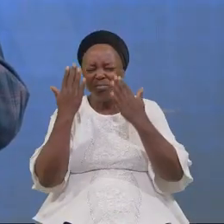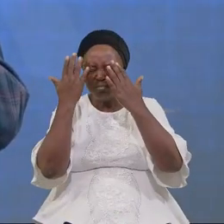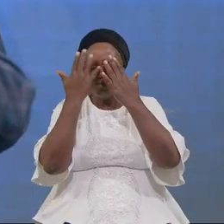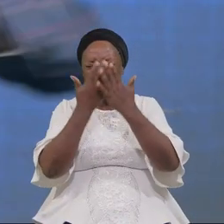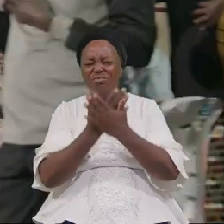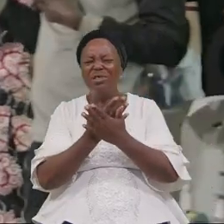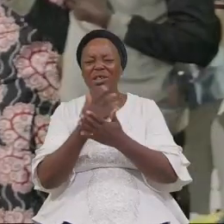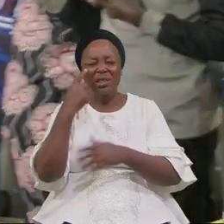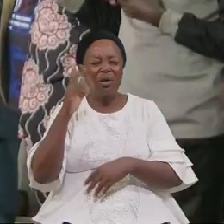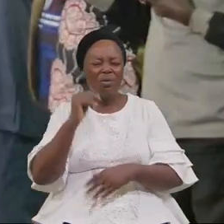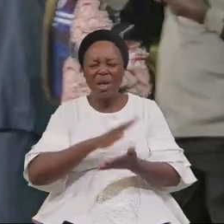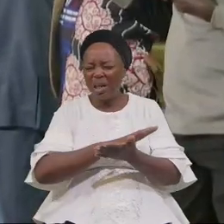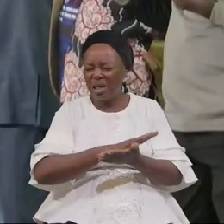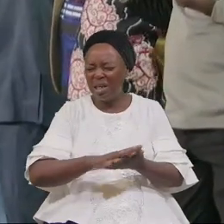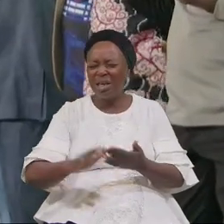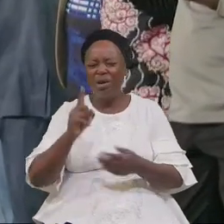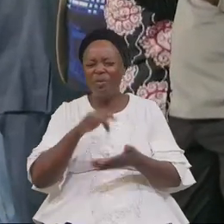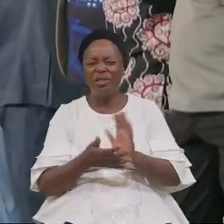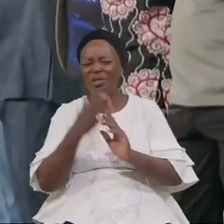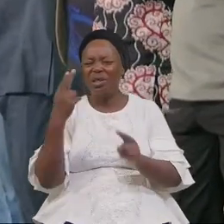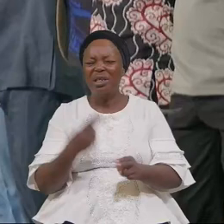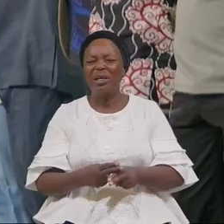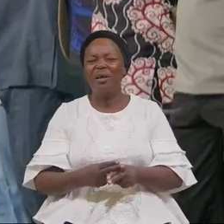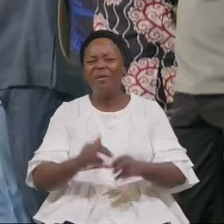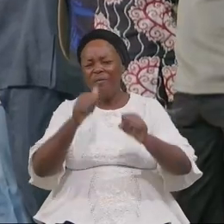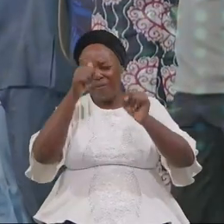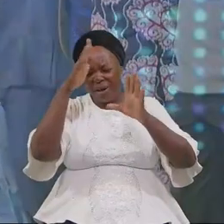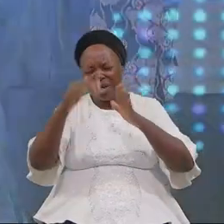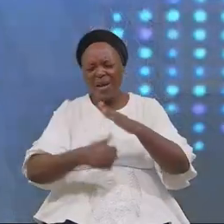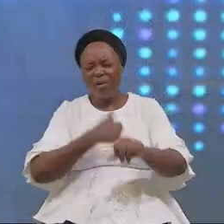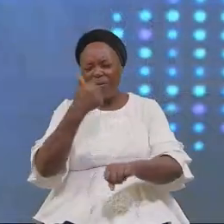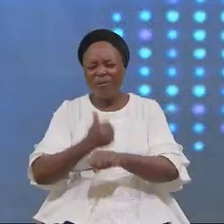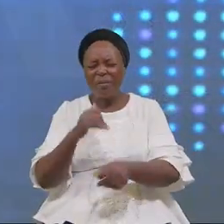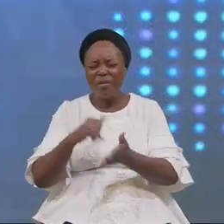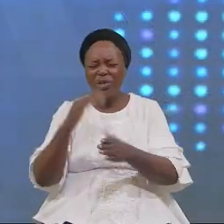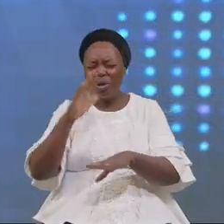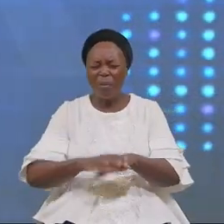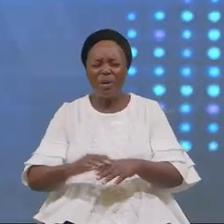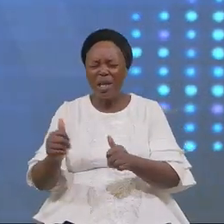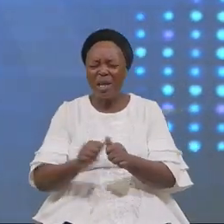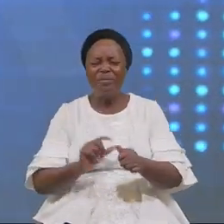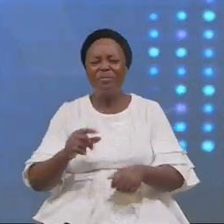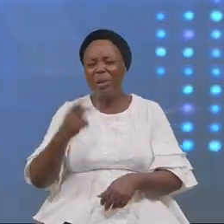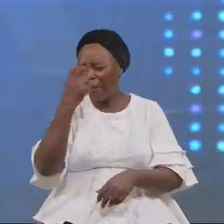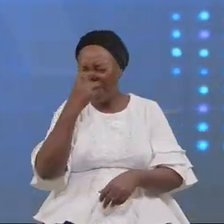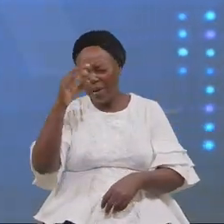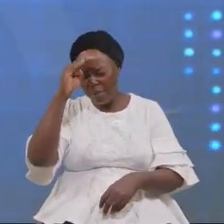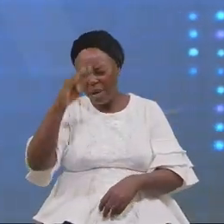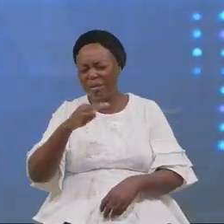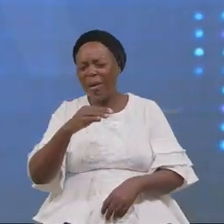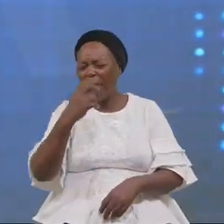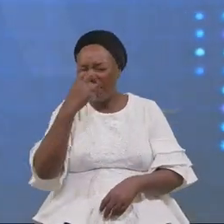clearer. Father, confirm it upon every blind man, blind